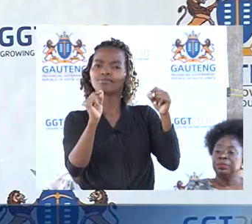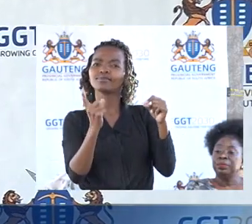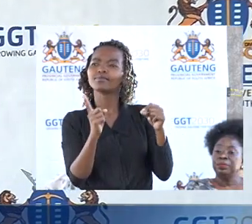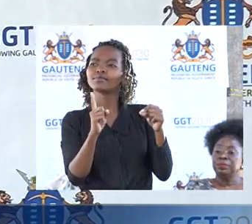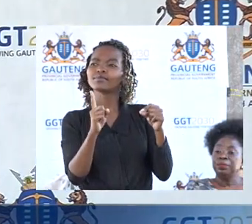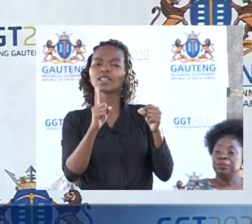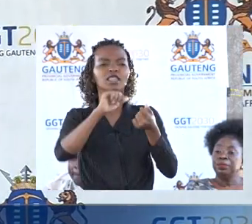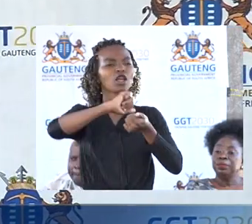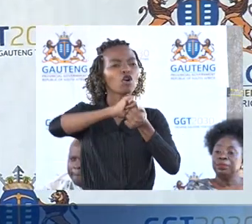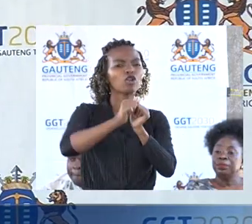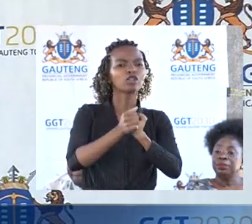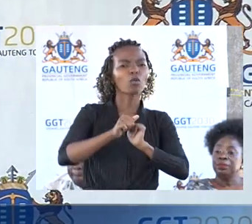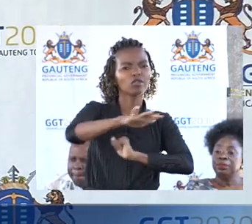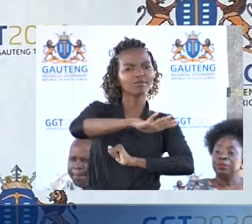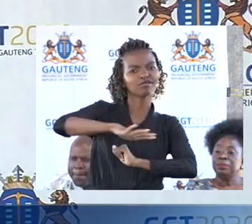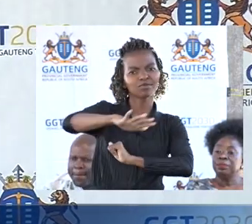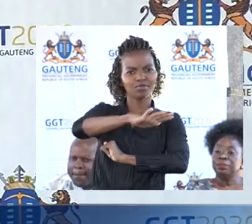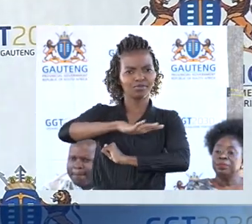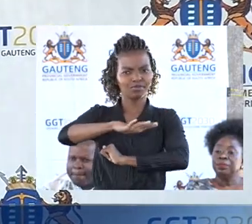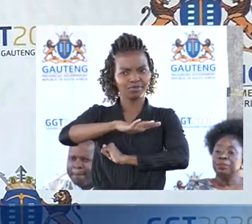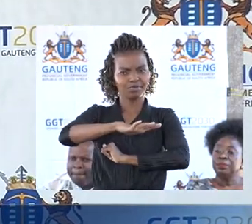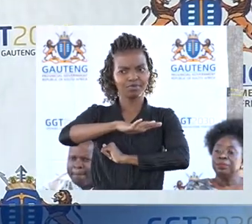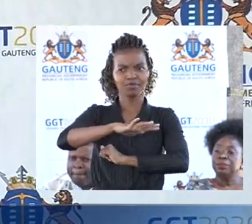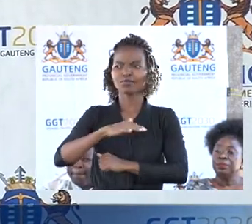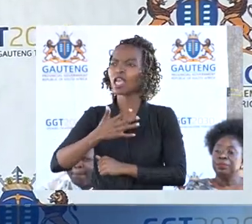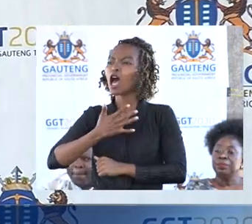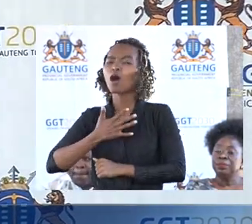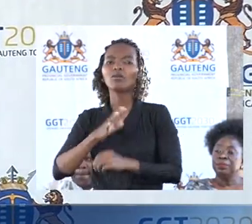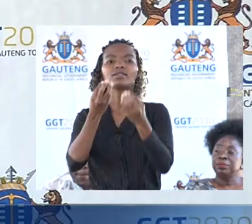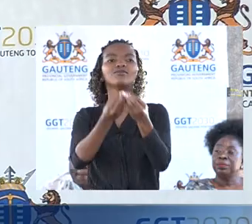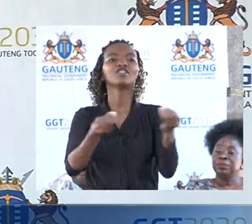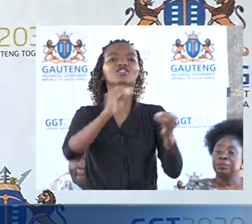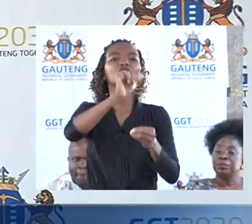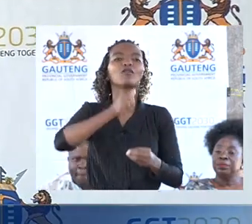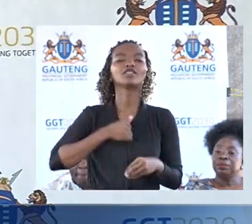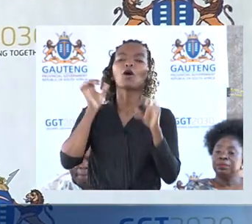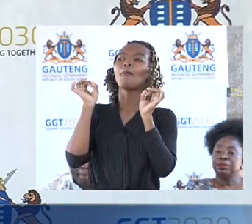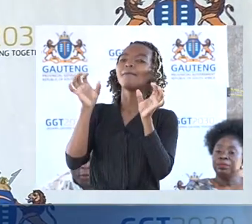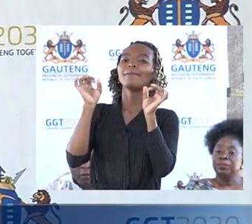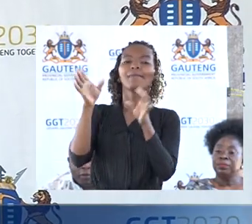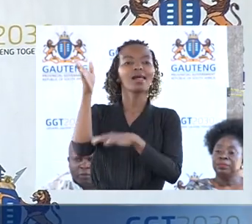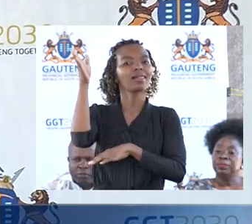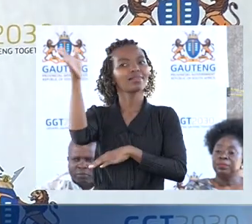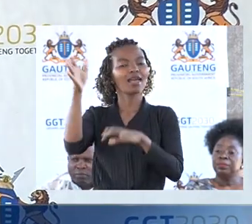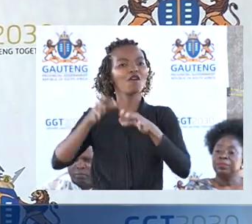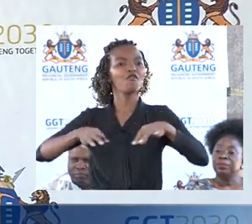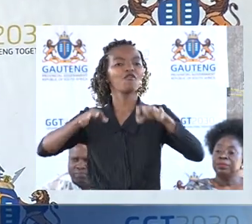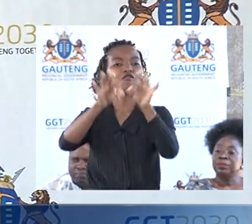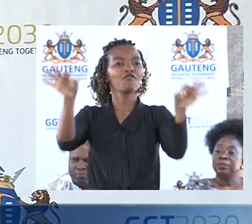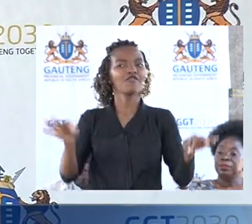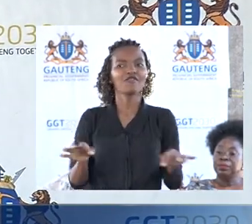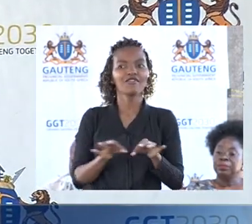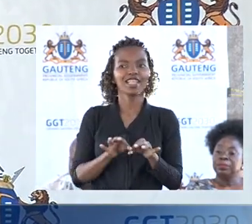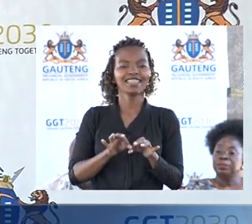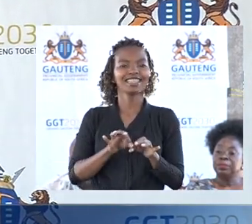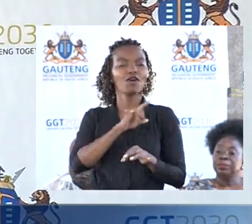We must also conclude the sporting facilities. I want our children to play in that field so that